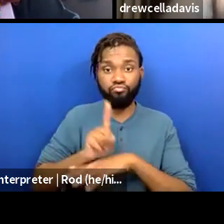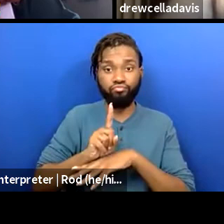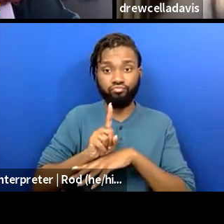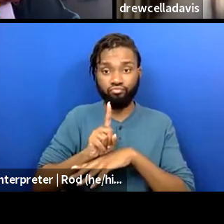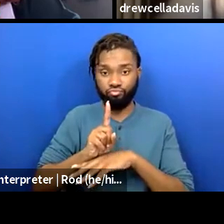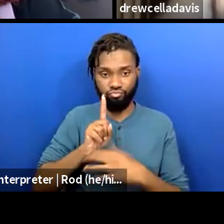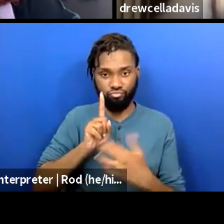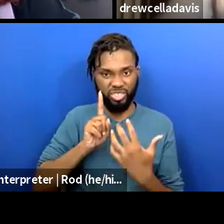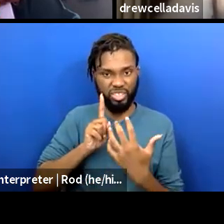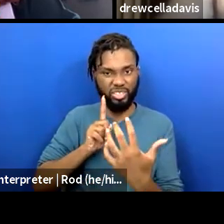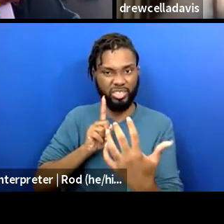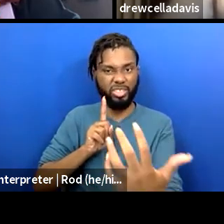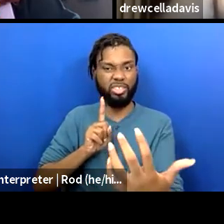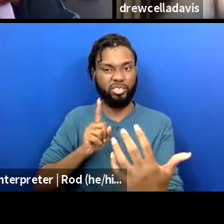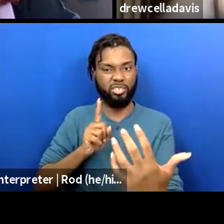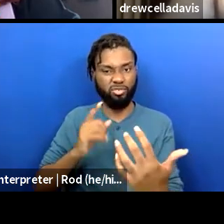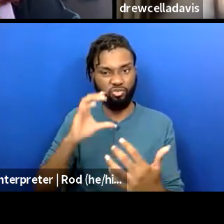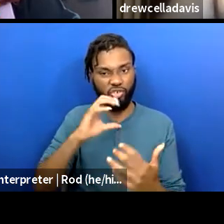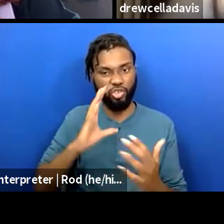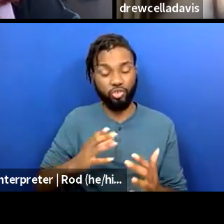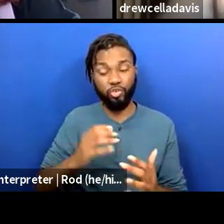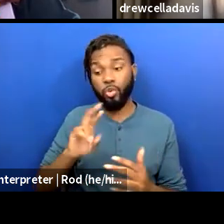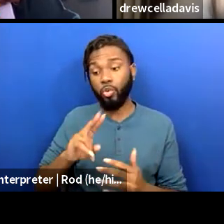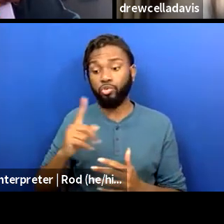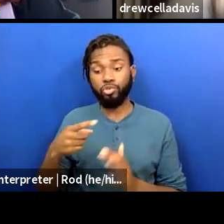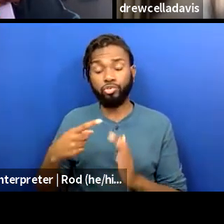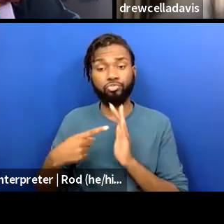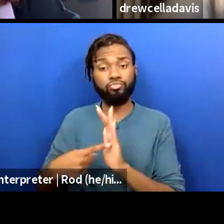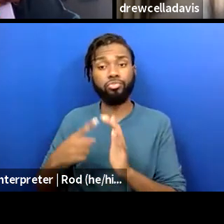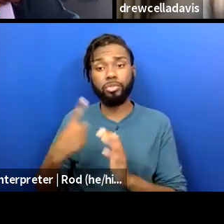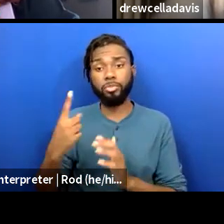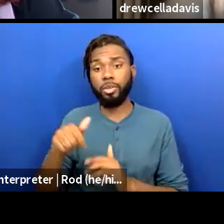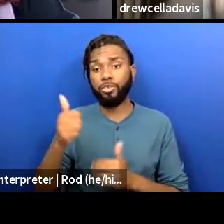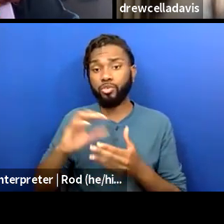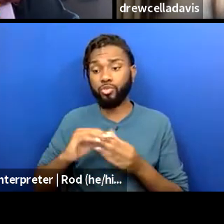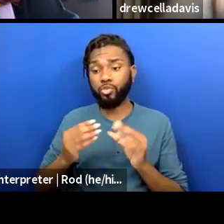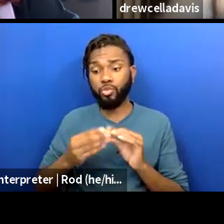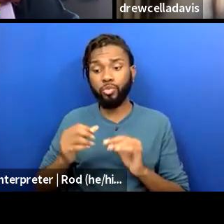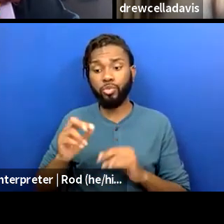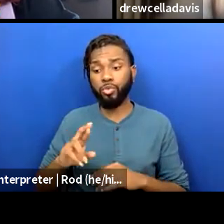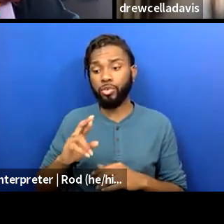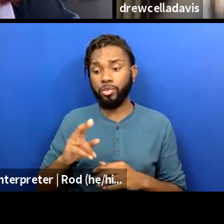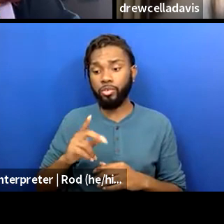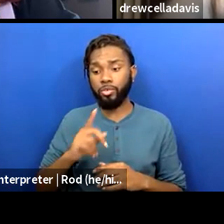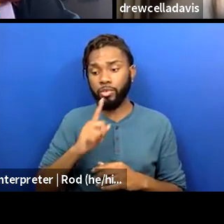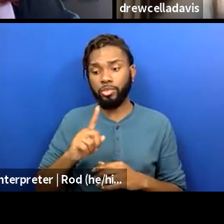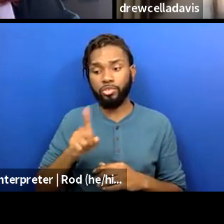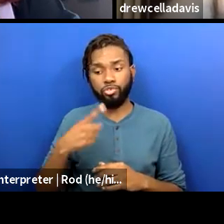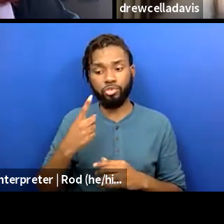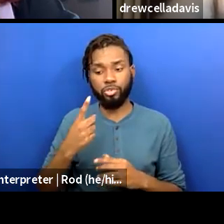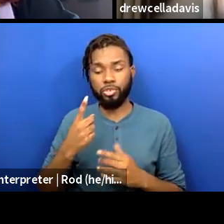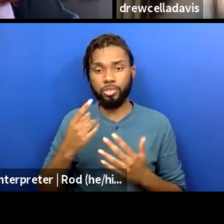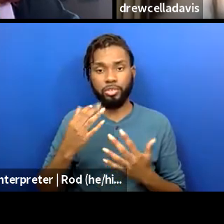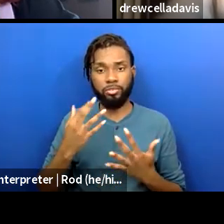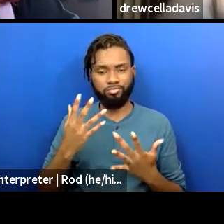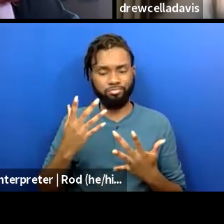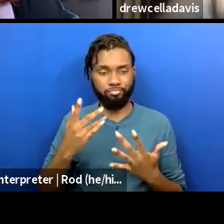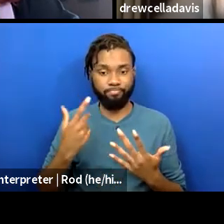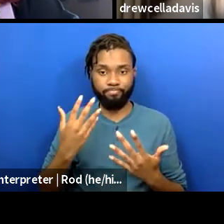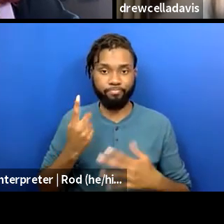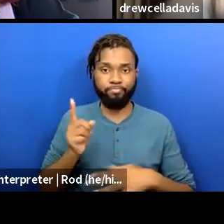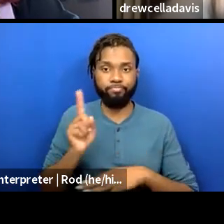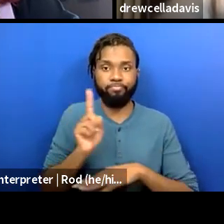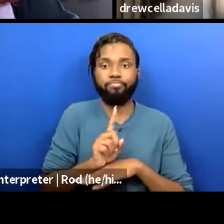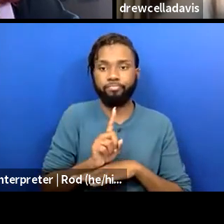and to even share someone else's story, or, you know, to really step out there. It takes a lot of bravery,